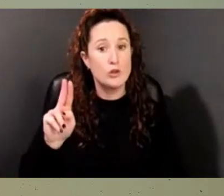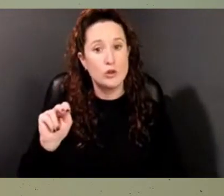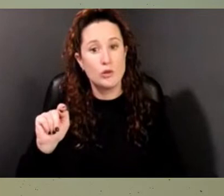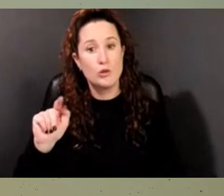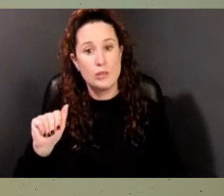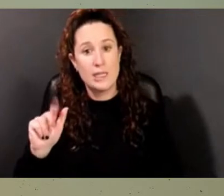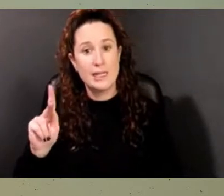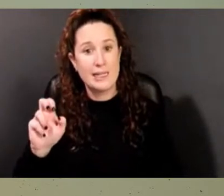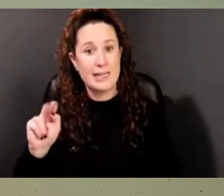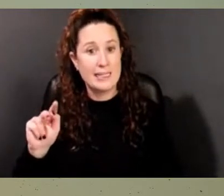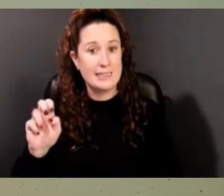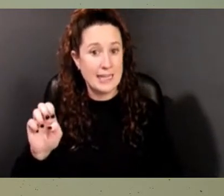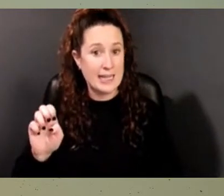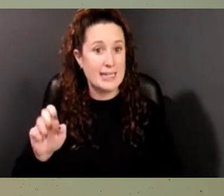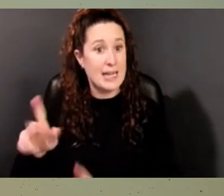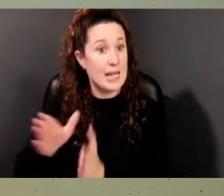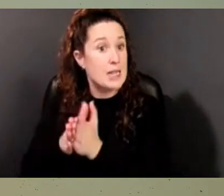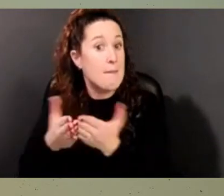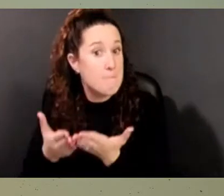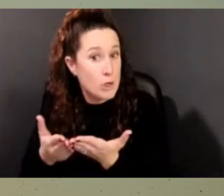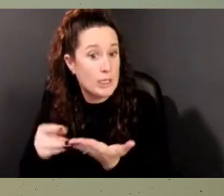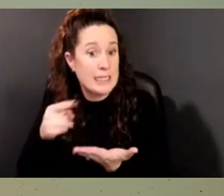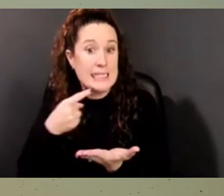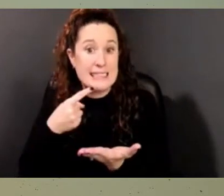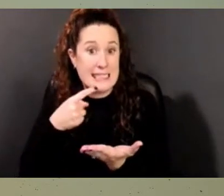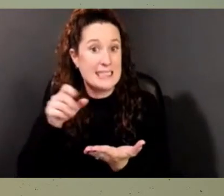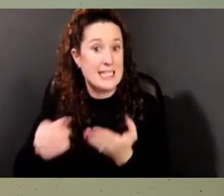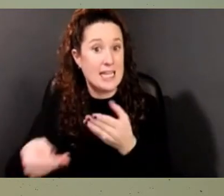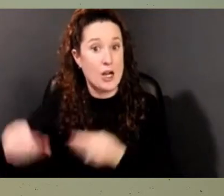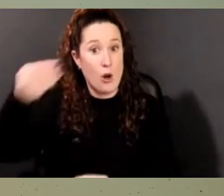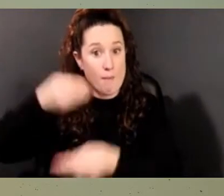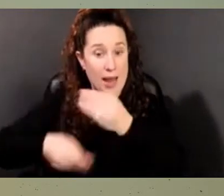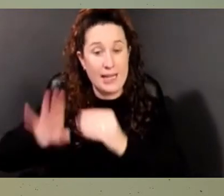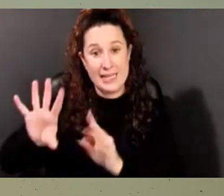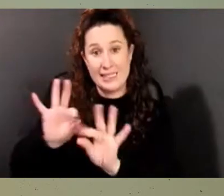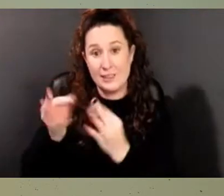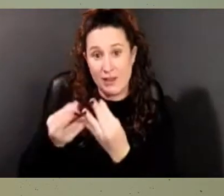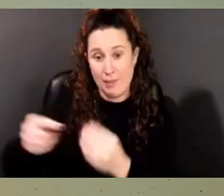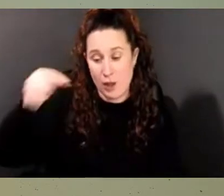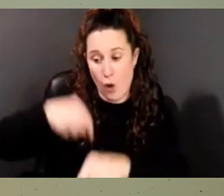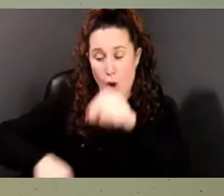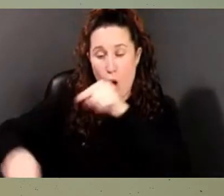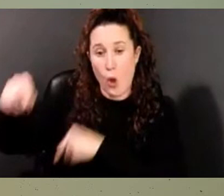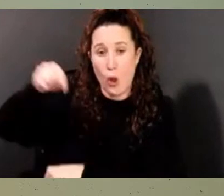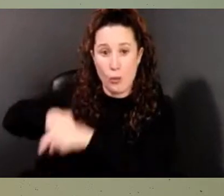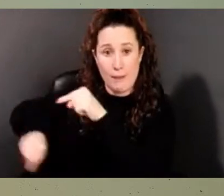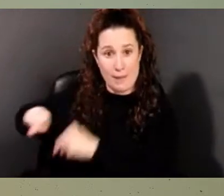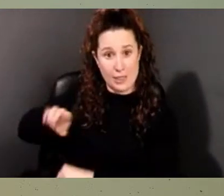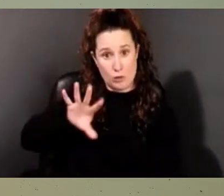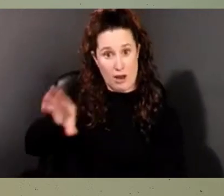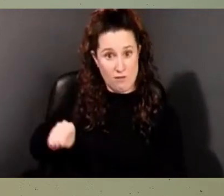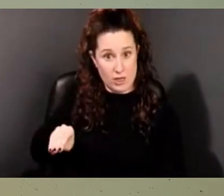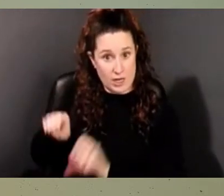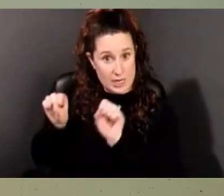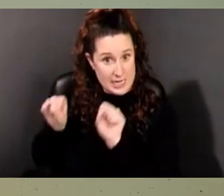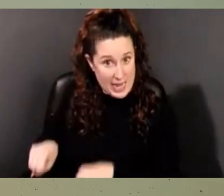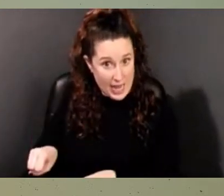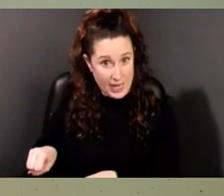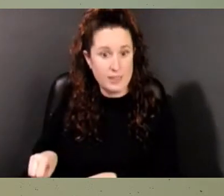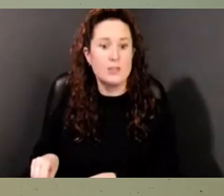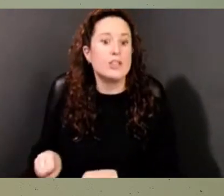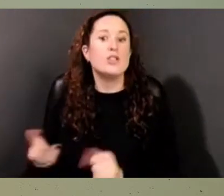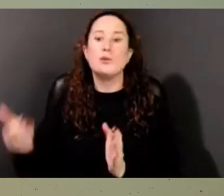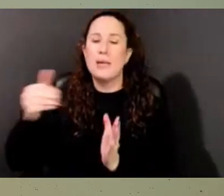he says that he has traced his family all the way back to Africa, and it was again, the shot heard around the world, a